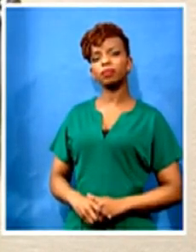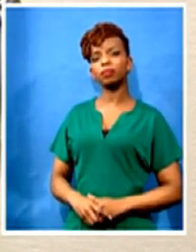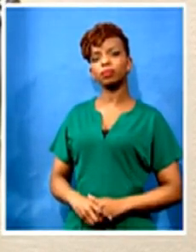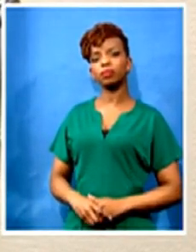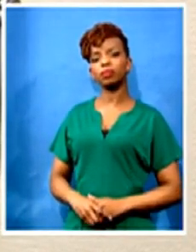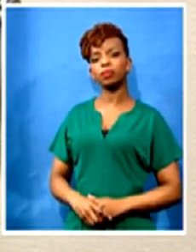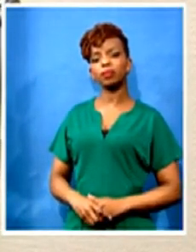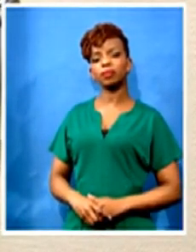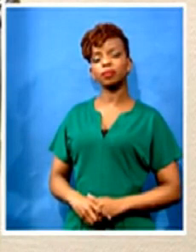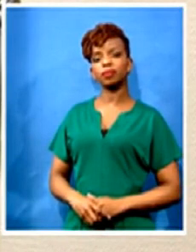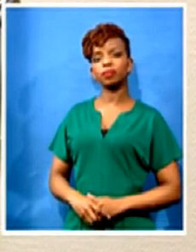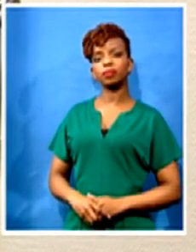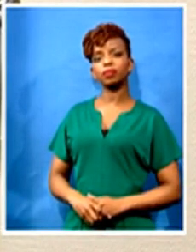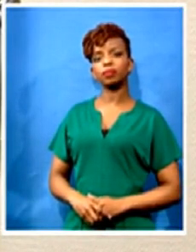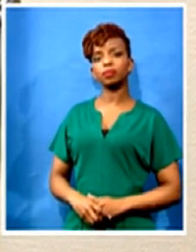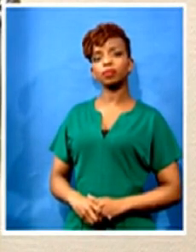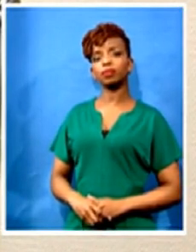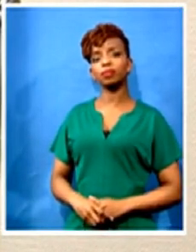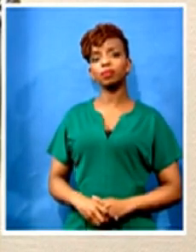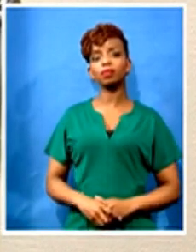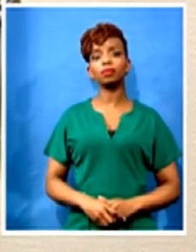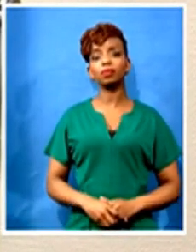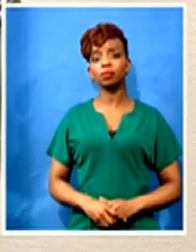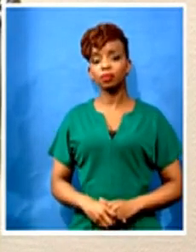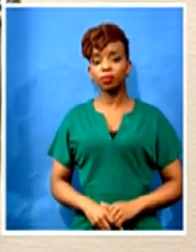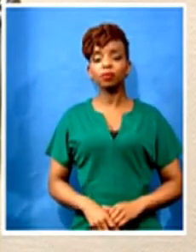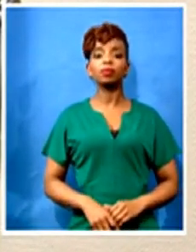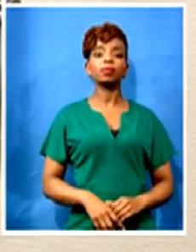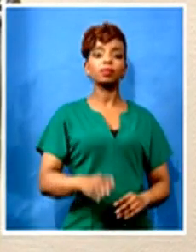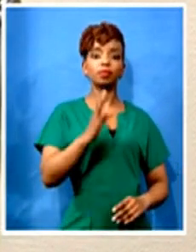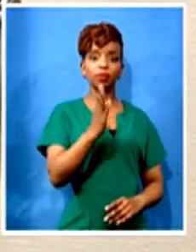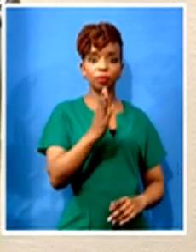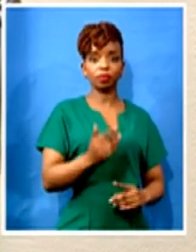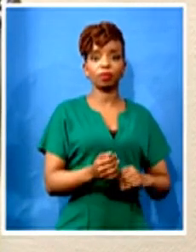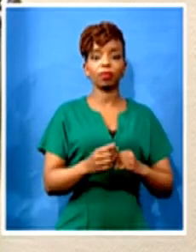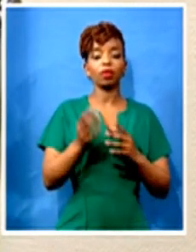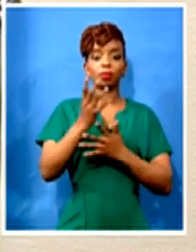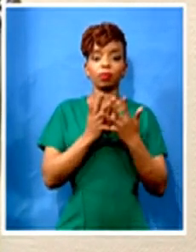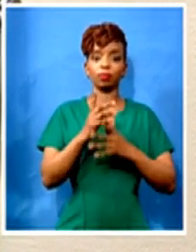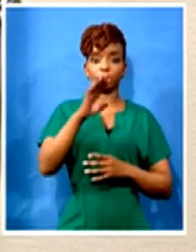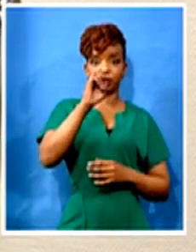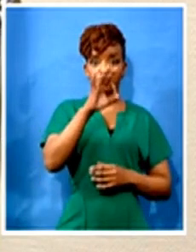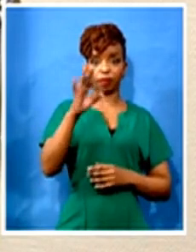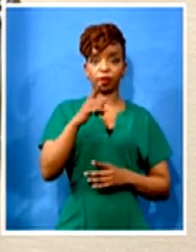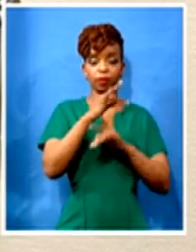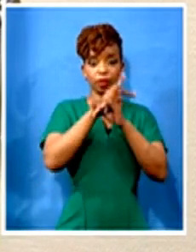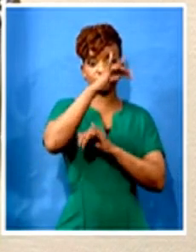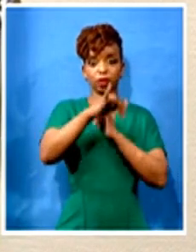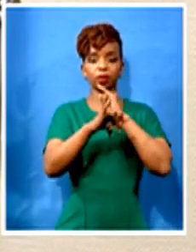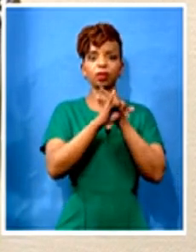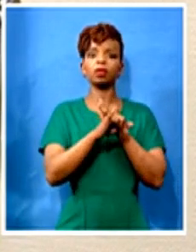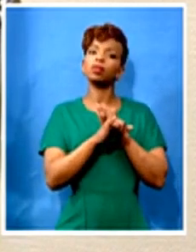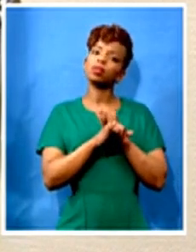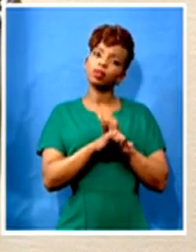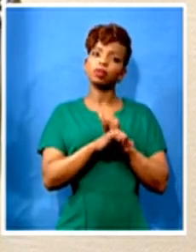Yes, indeed, Desiree, we will be speaking to the EFF's Head of International Relations, Godrich Gardee, who is also the former Secretary General of the